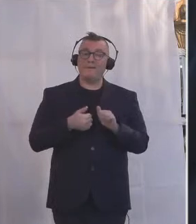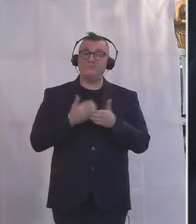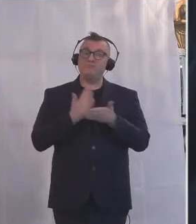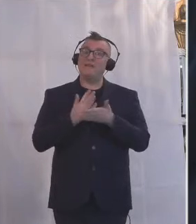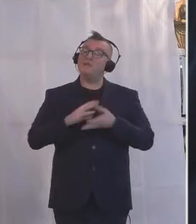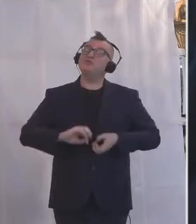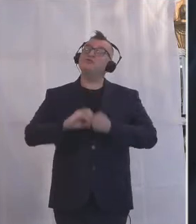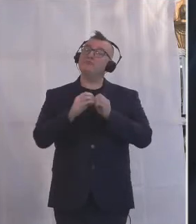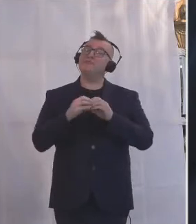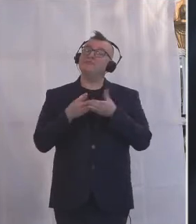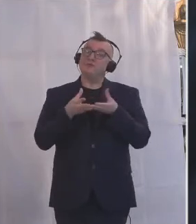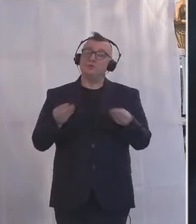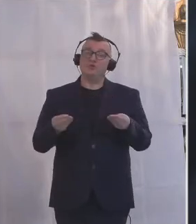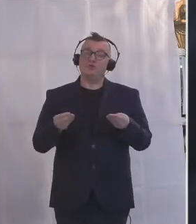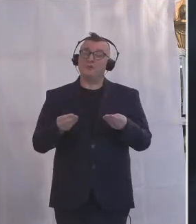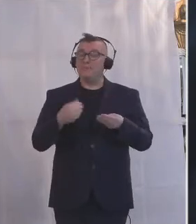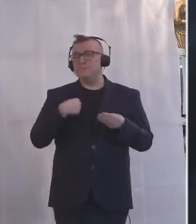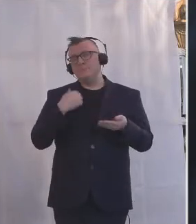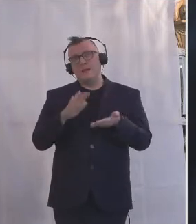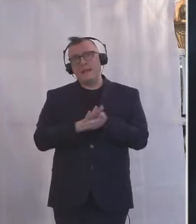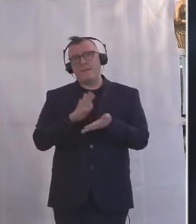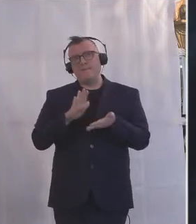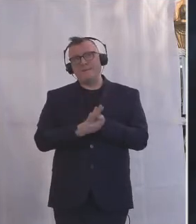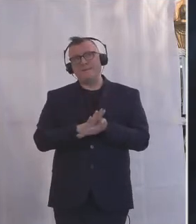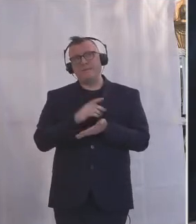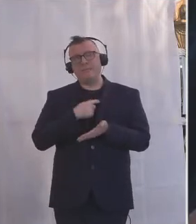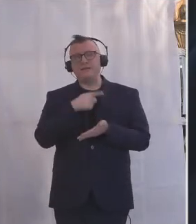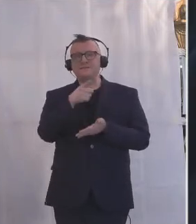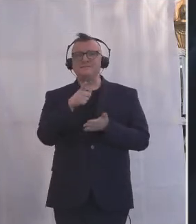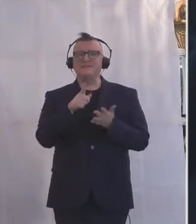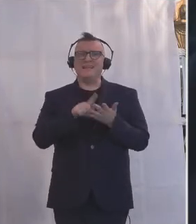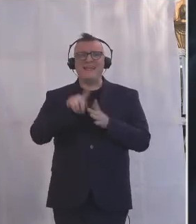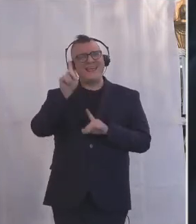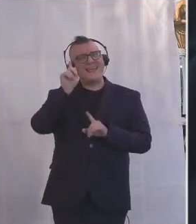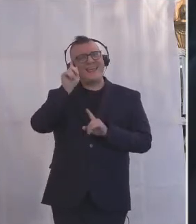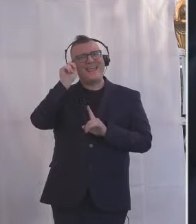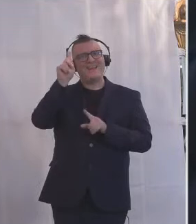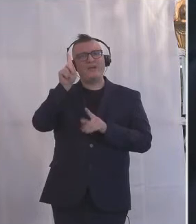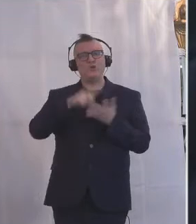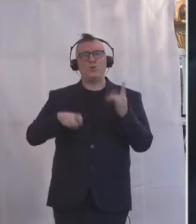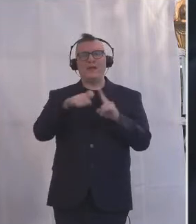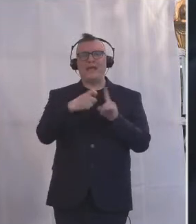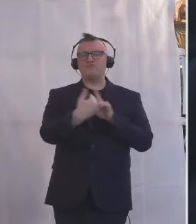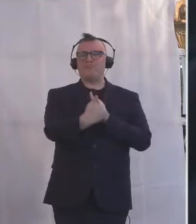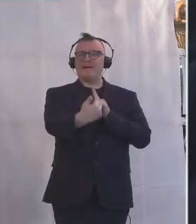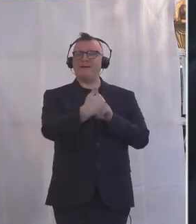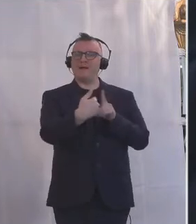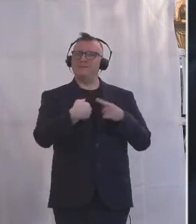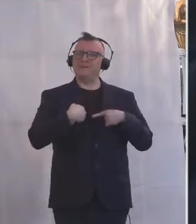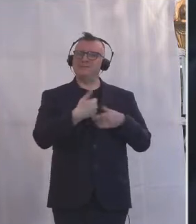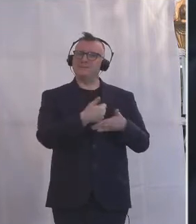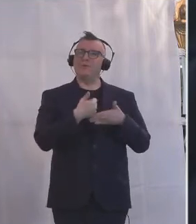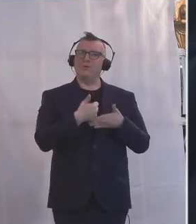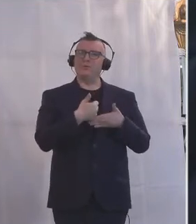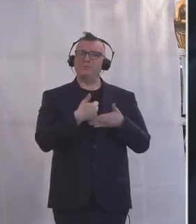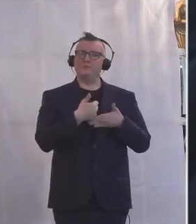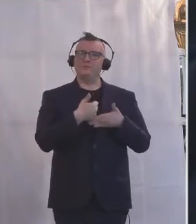grateful for Innovate UK recognising kind of the innovation behind what we do. We've developed